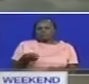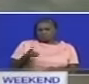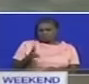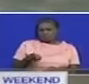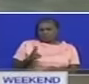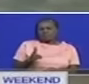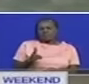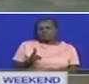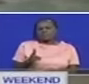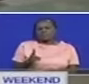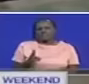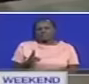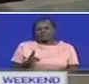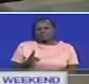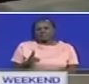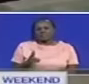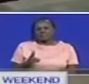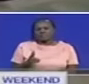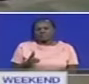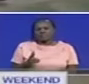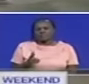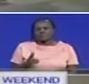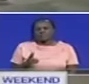nikiwa nyumbani.